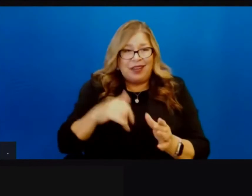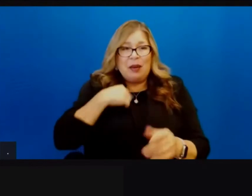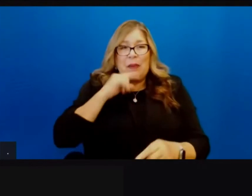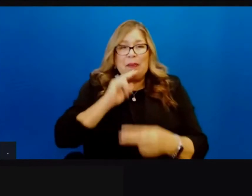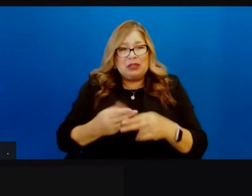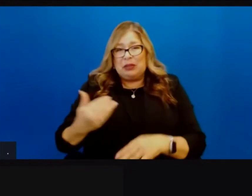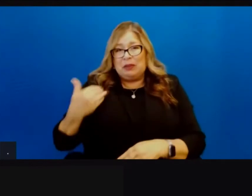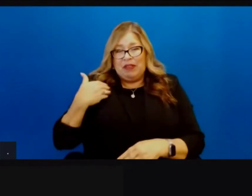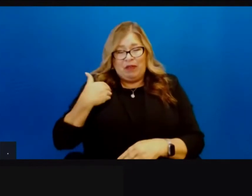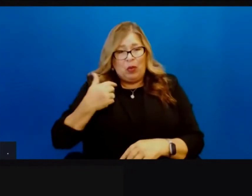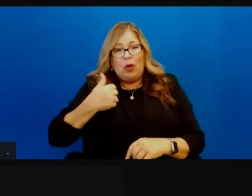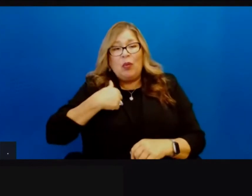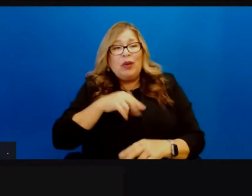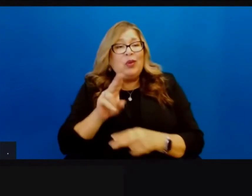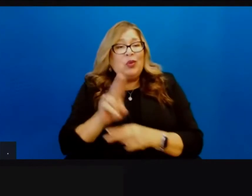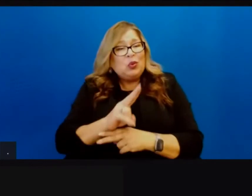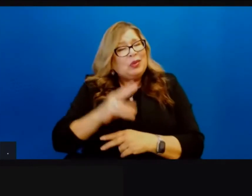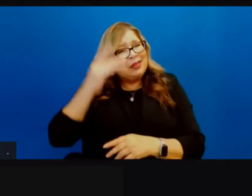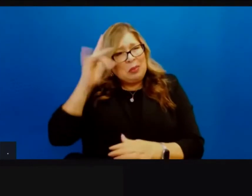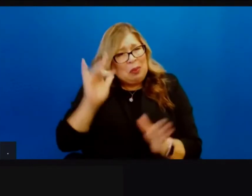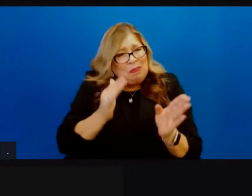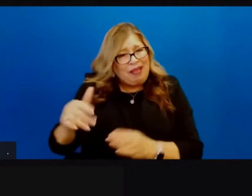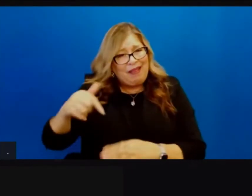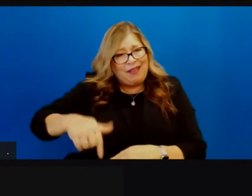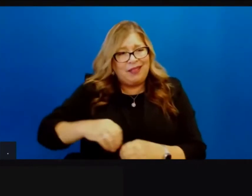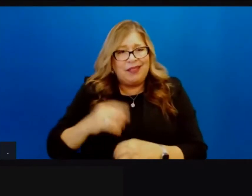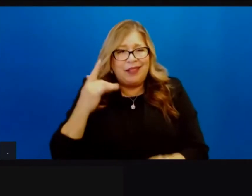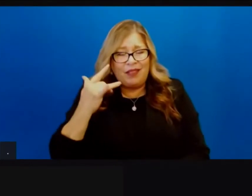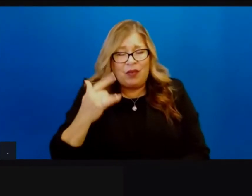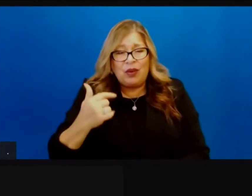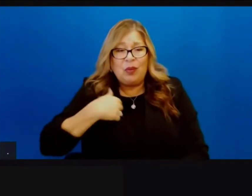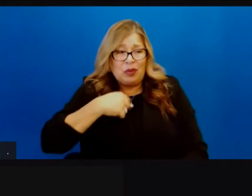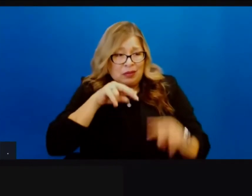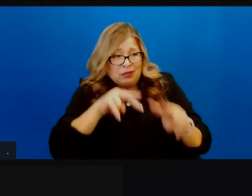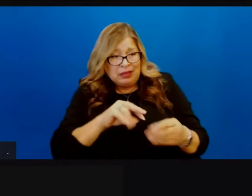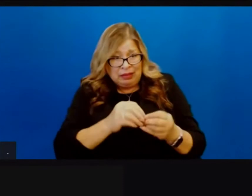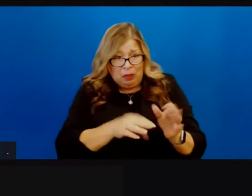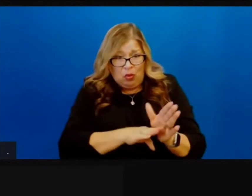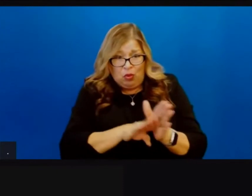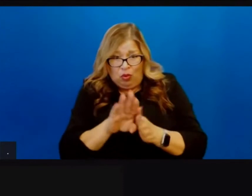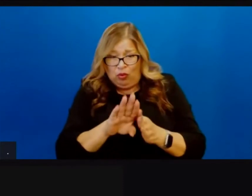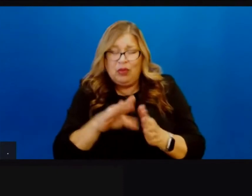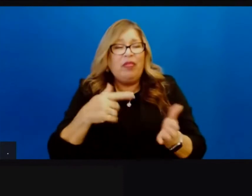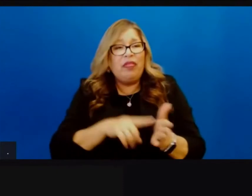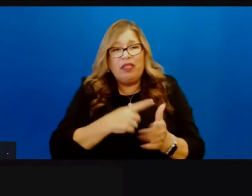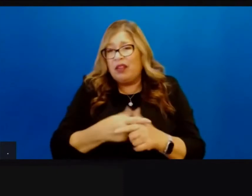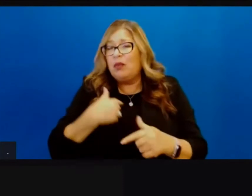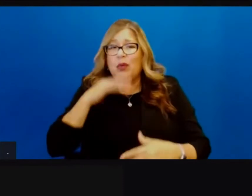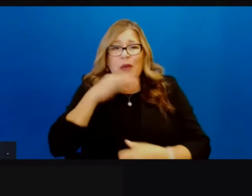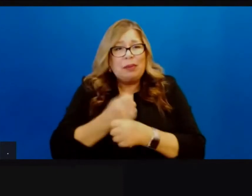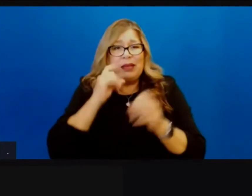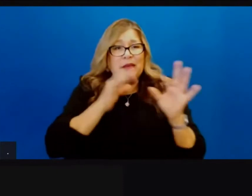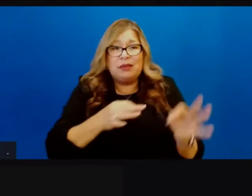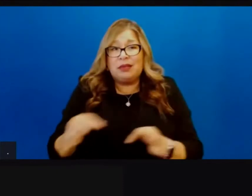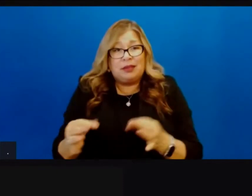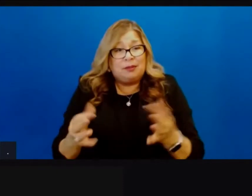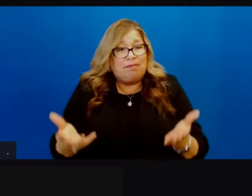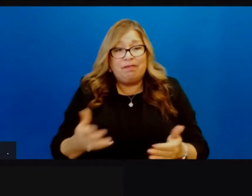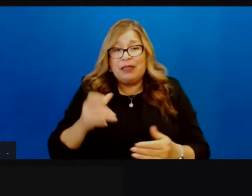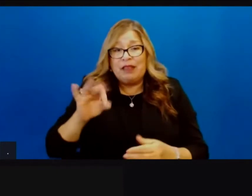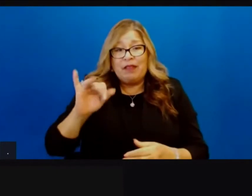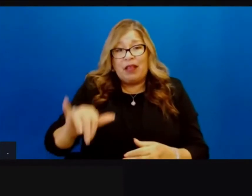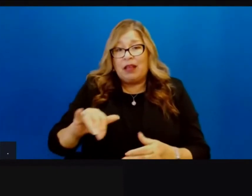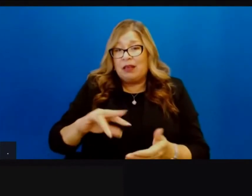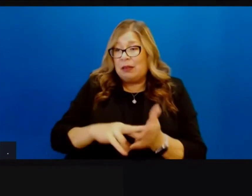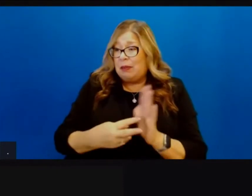Smarter Plan, that we would continue to assess that information and make a decision if that requires us to use